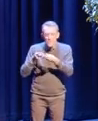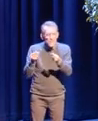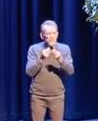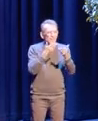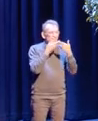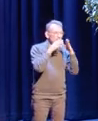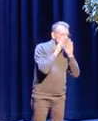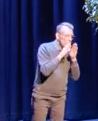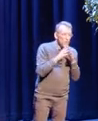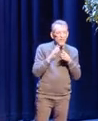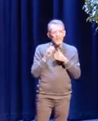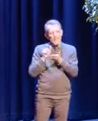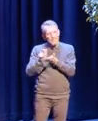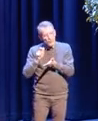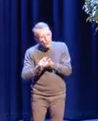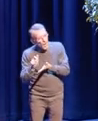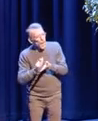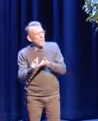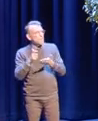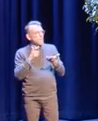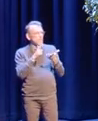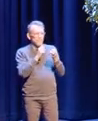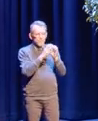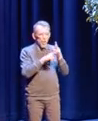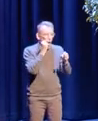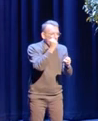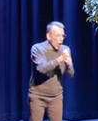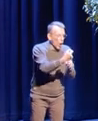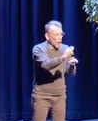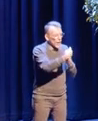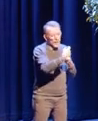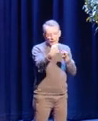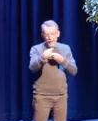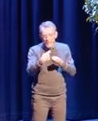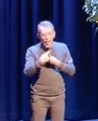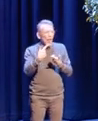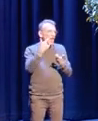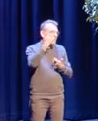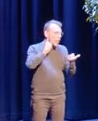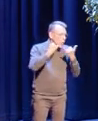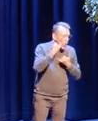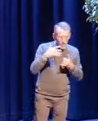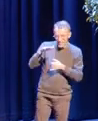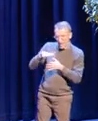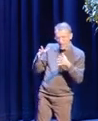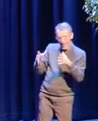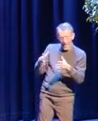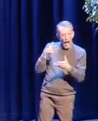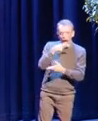Facebook, Instagram, Pinterest, blog, emails, phone calls, people contacting my family to get through to